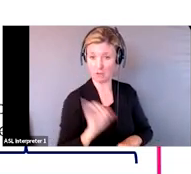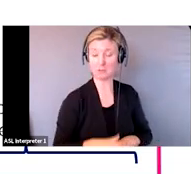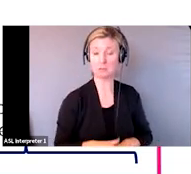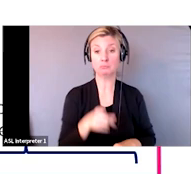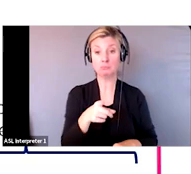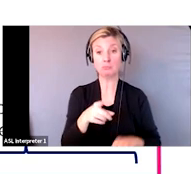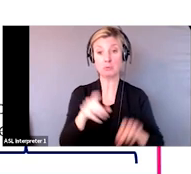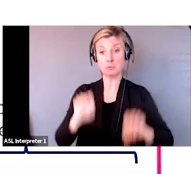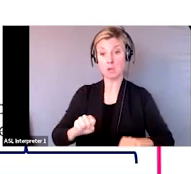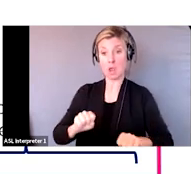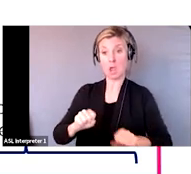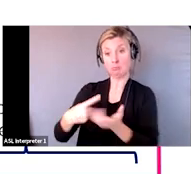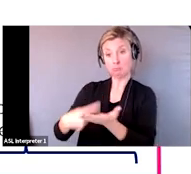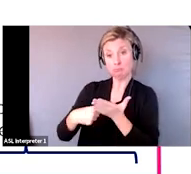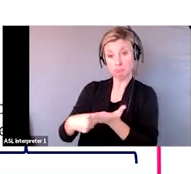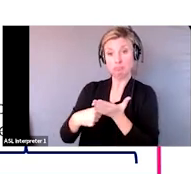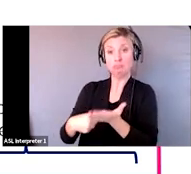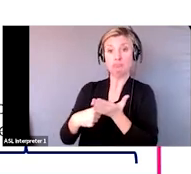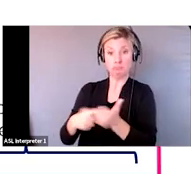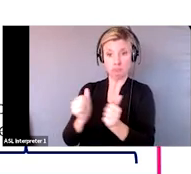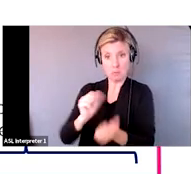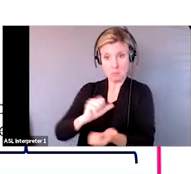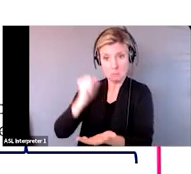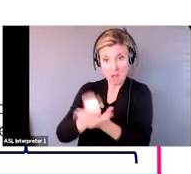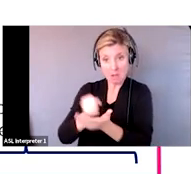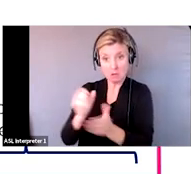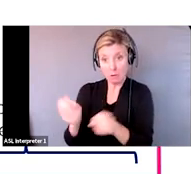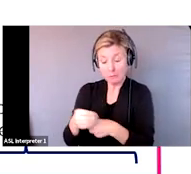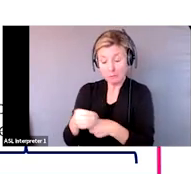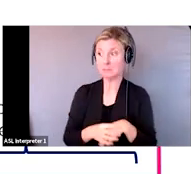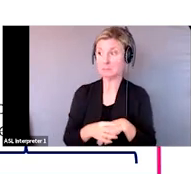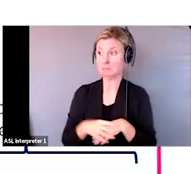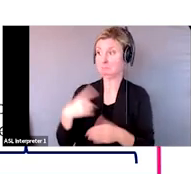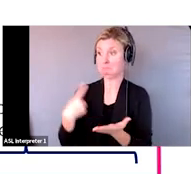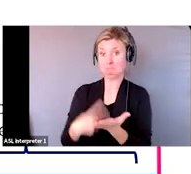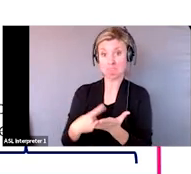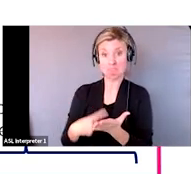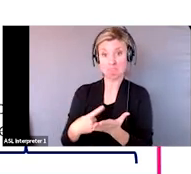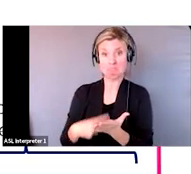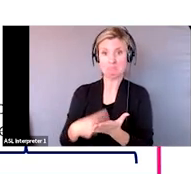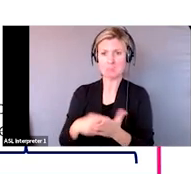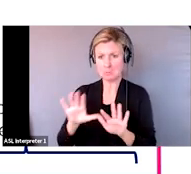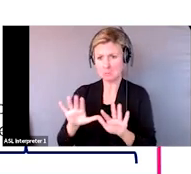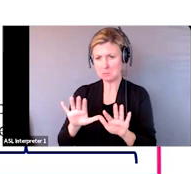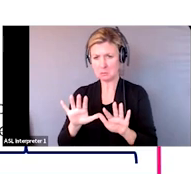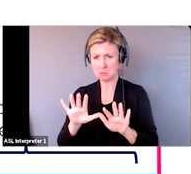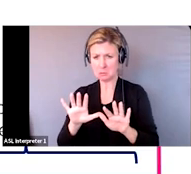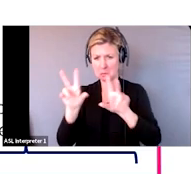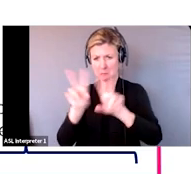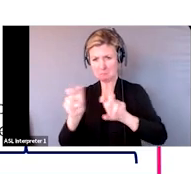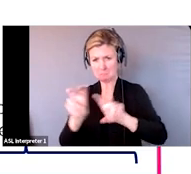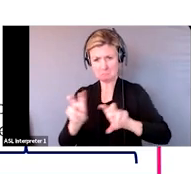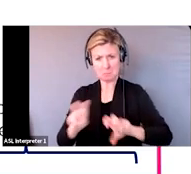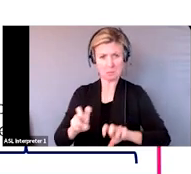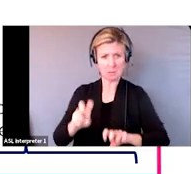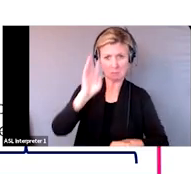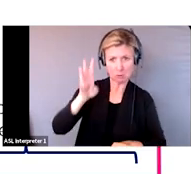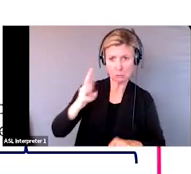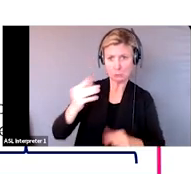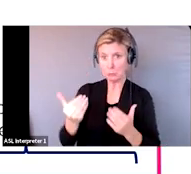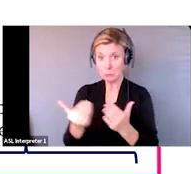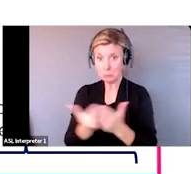initial evaluation of whether your technology your invention is new